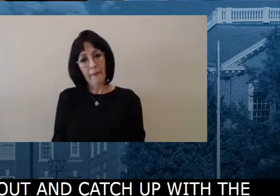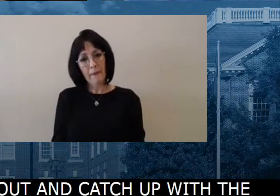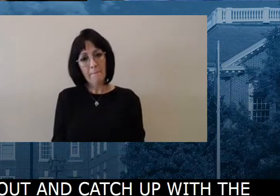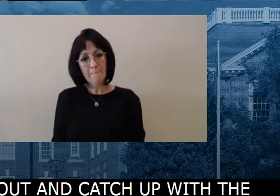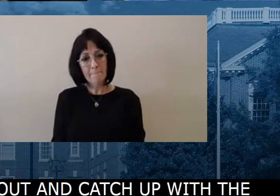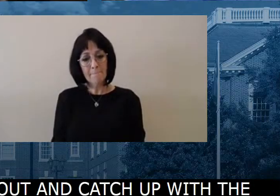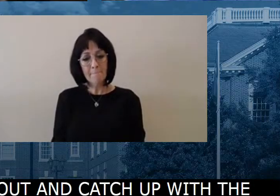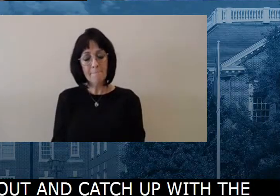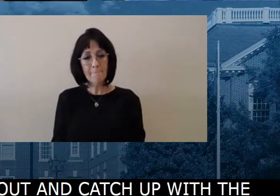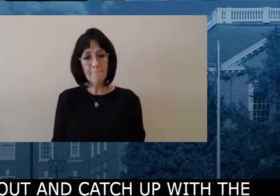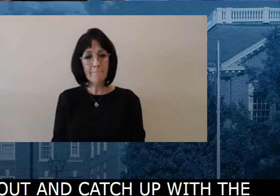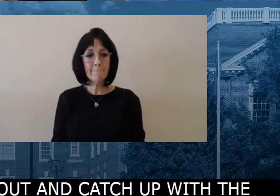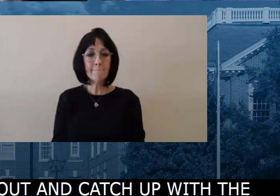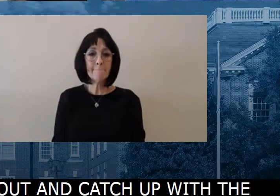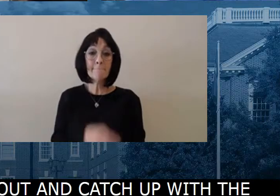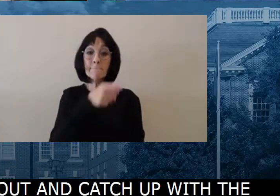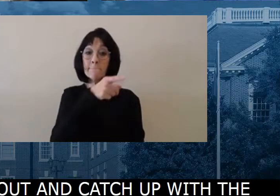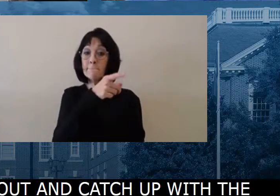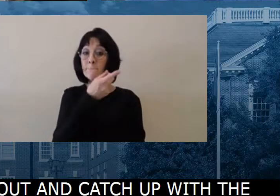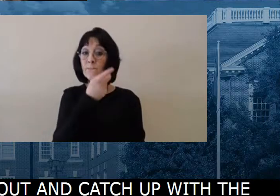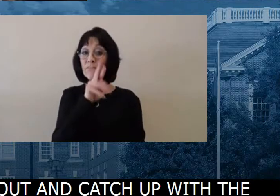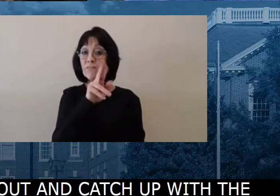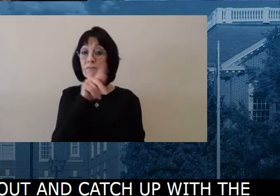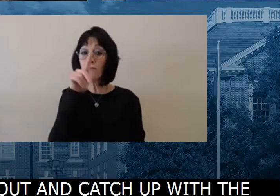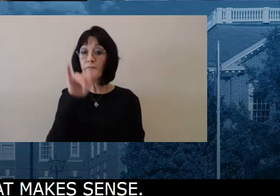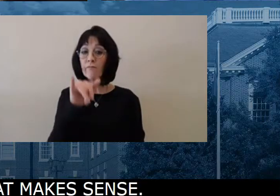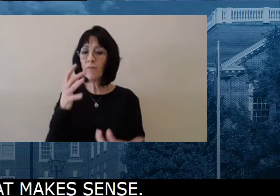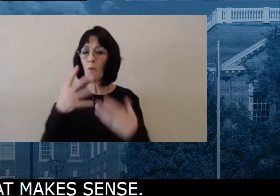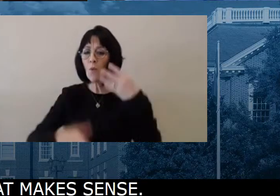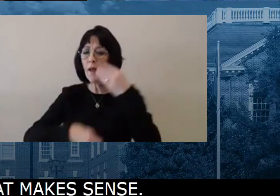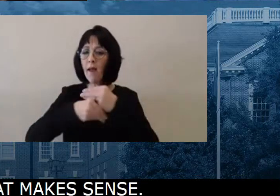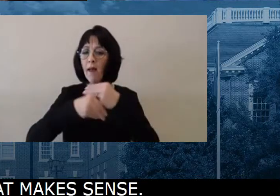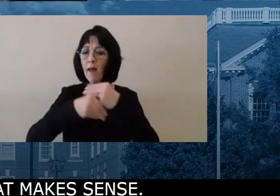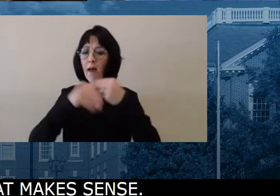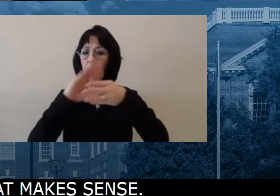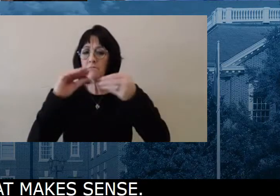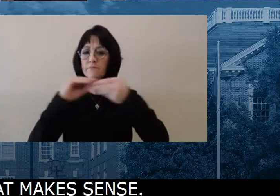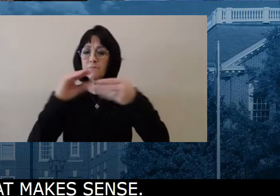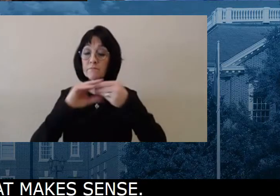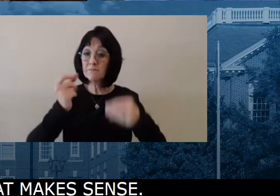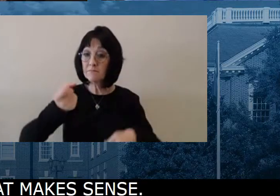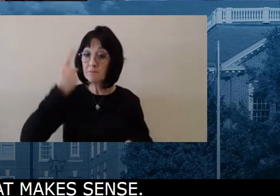Yeah, and I will add to that. I think part of our